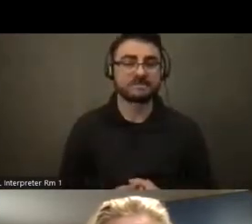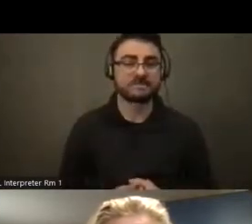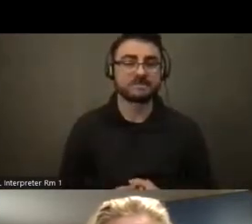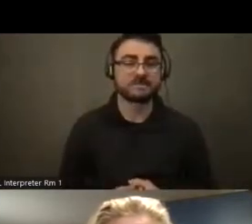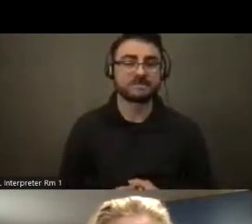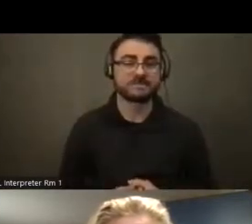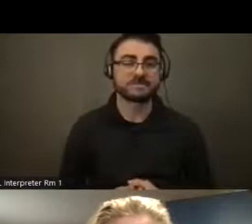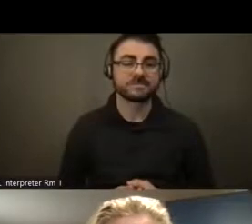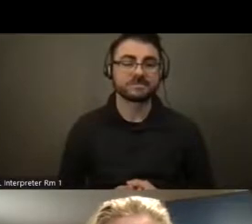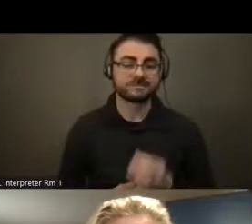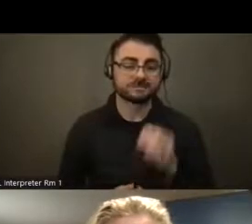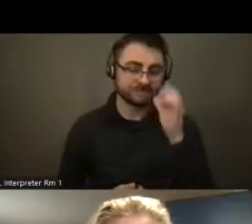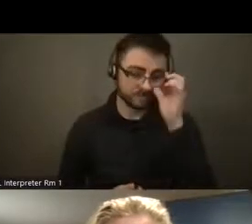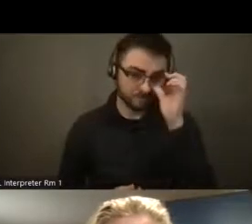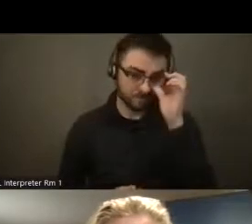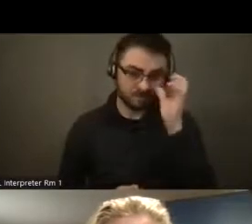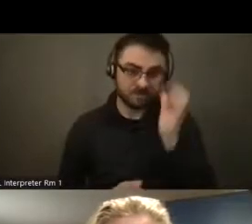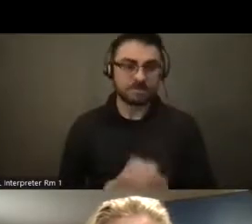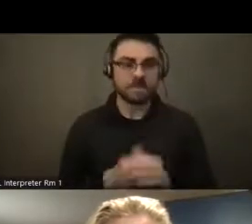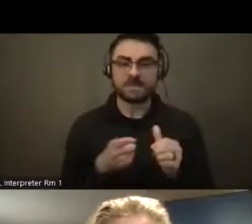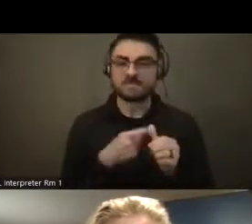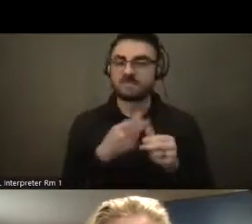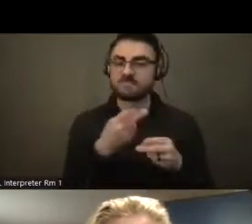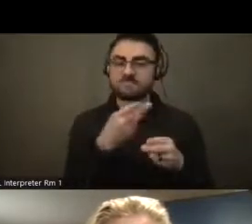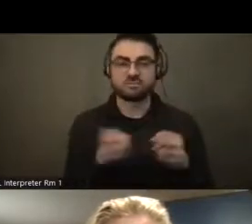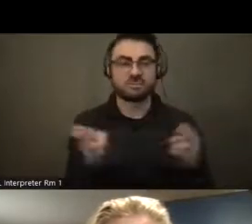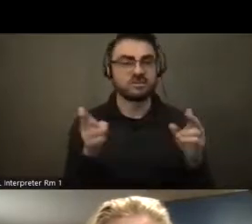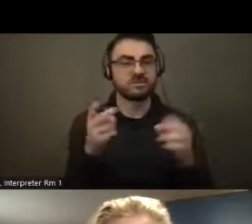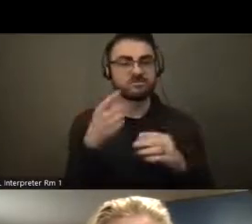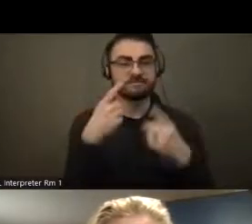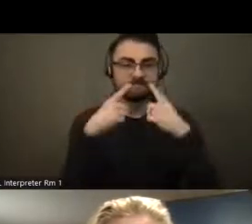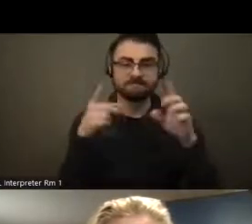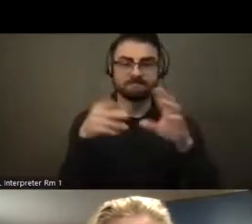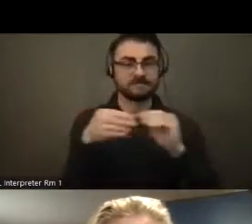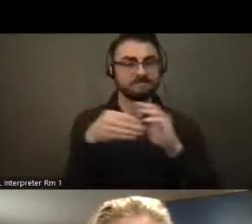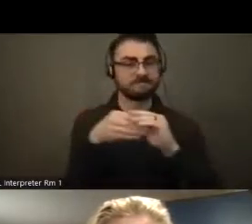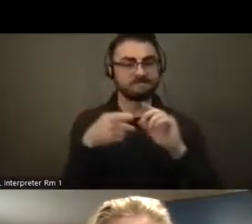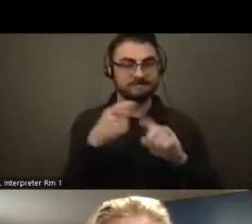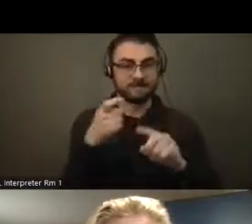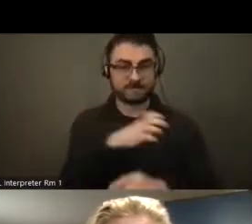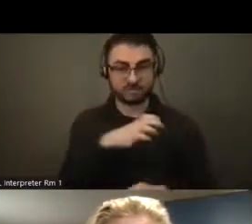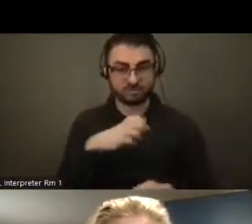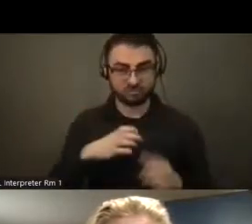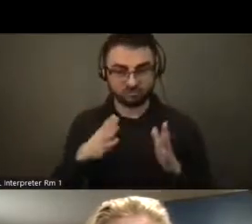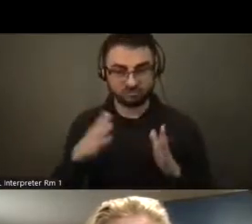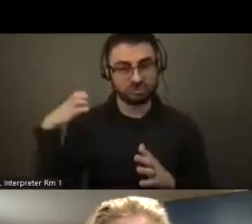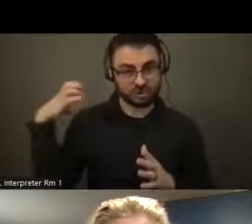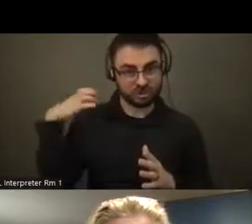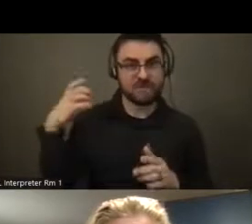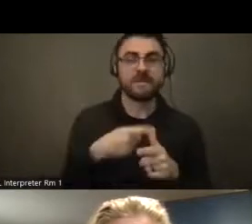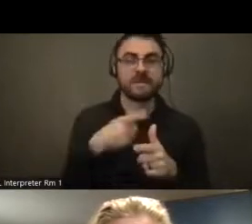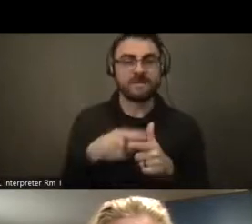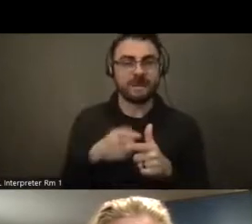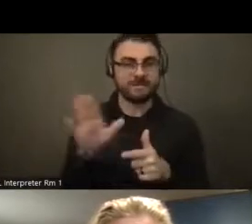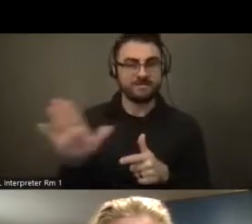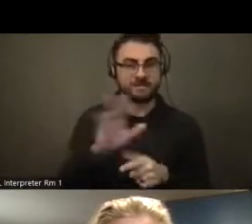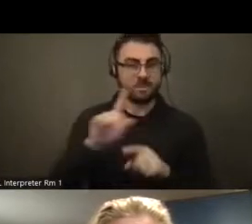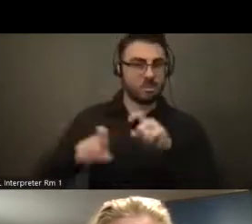just a brief statement from the chair, and from there, we will take your questions. Thank you.